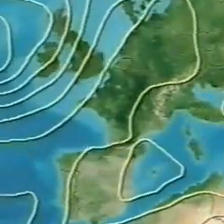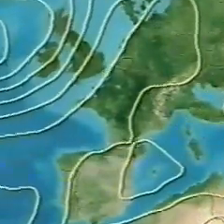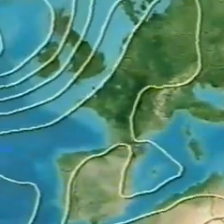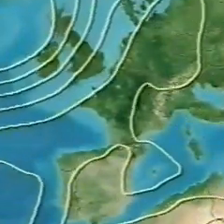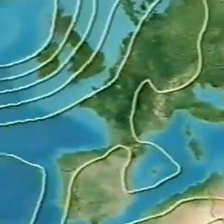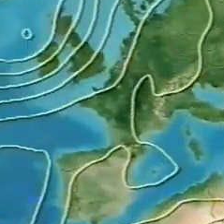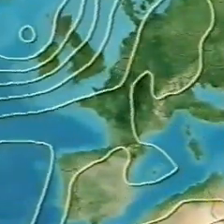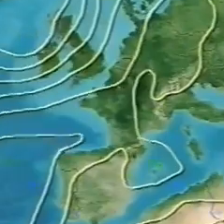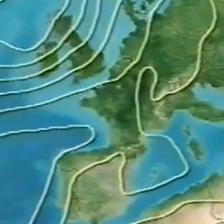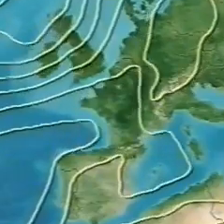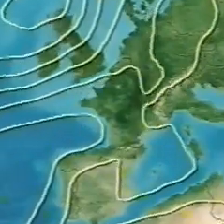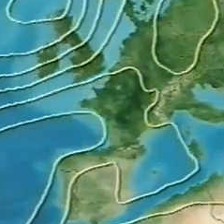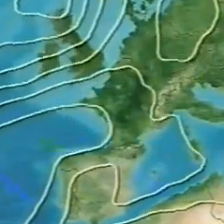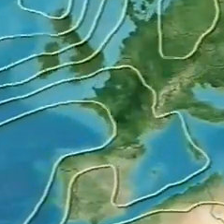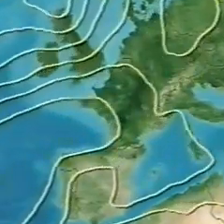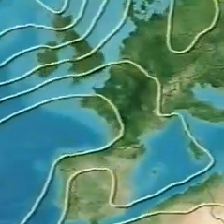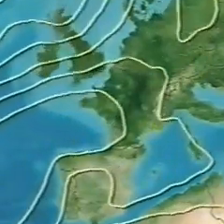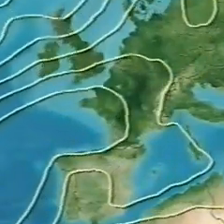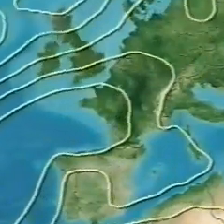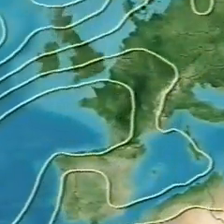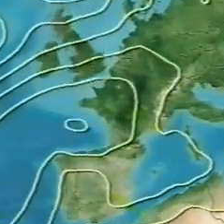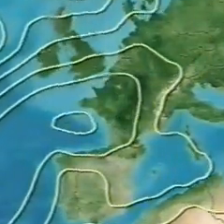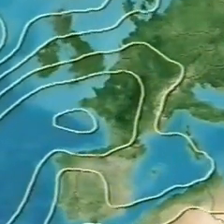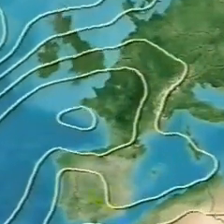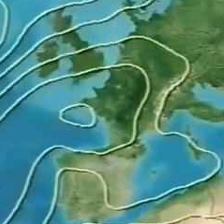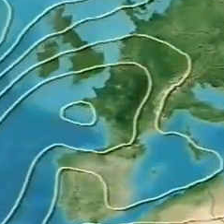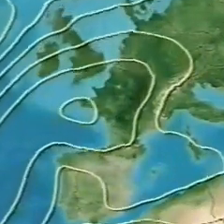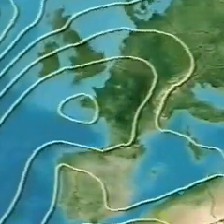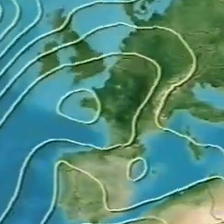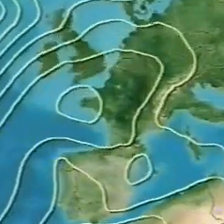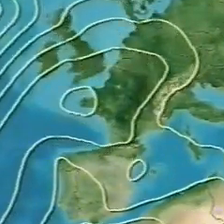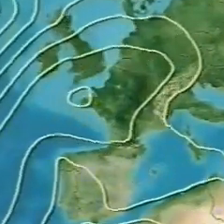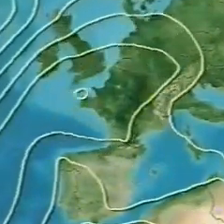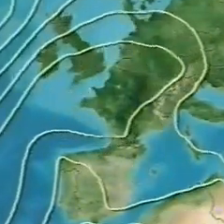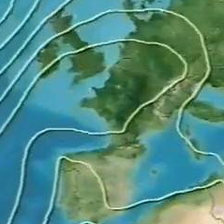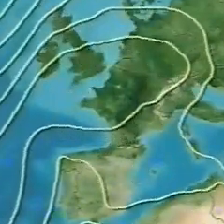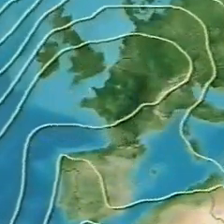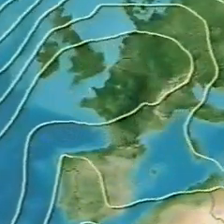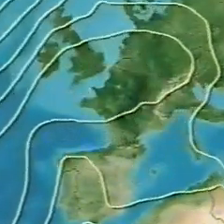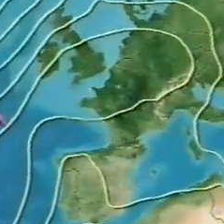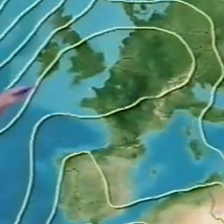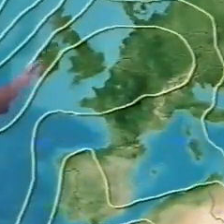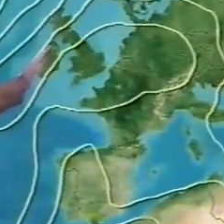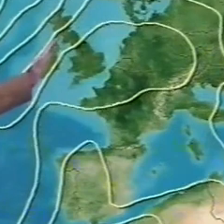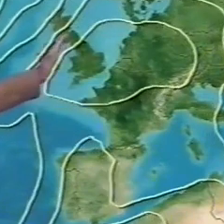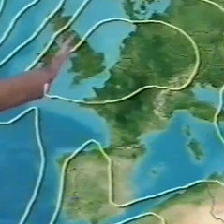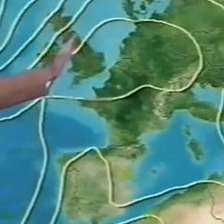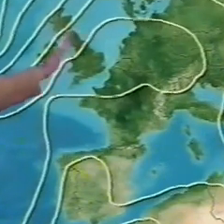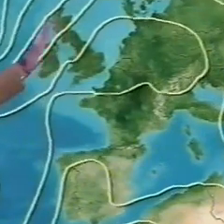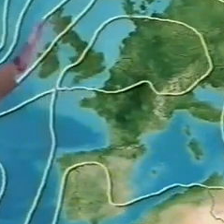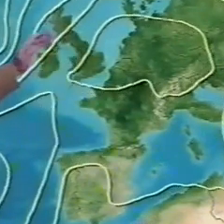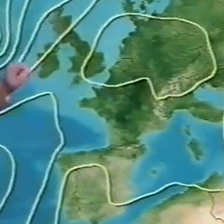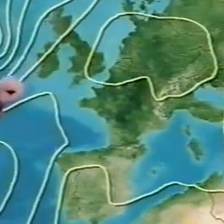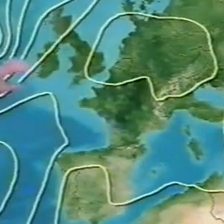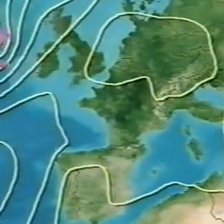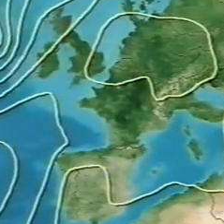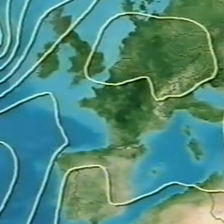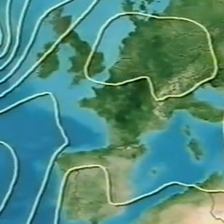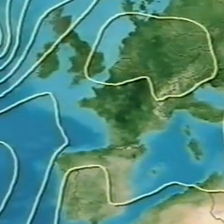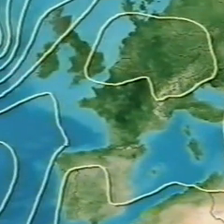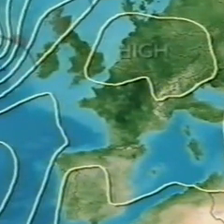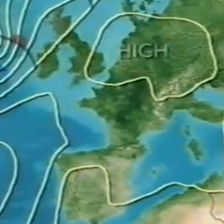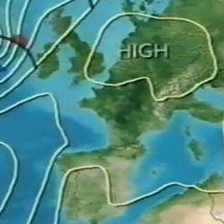across us. That will head away, and then we're going to settle down into more or less two distinct weather types. For instance, the northwestern half of the